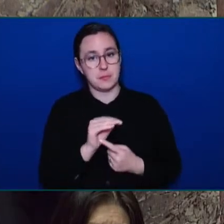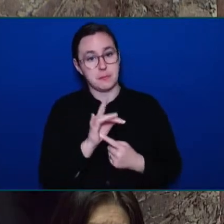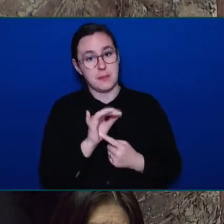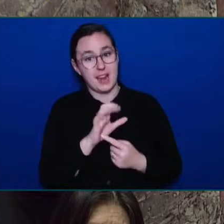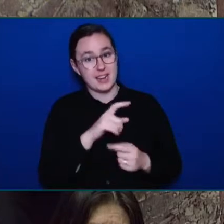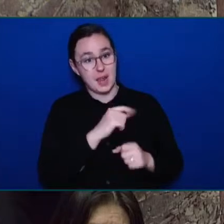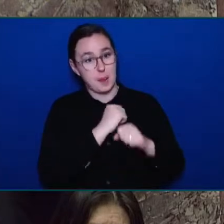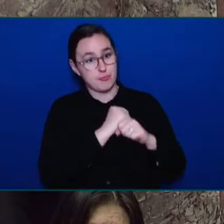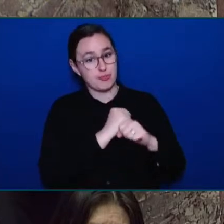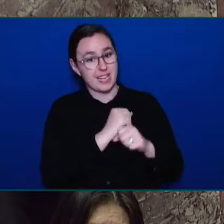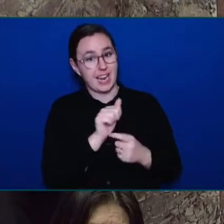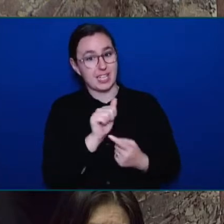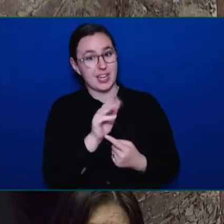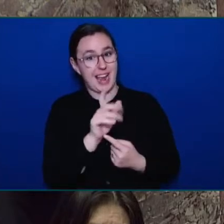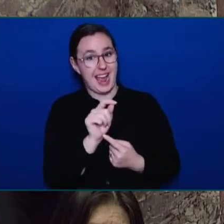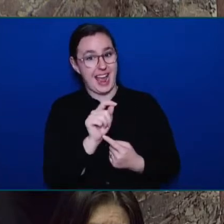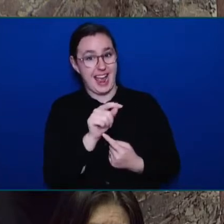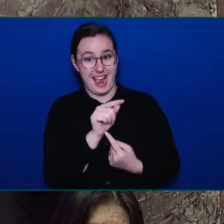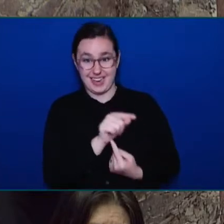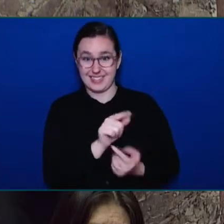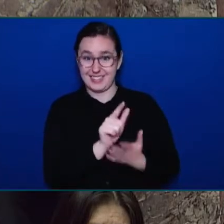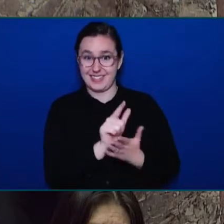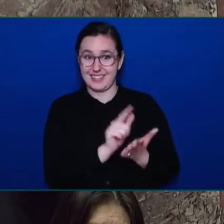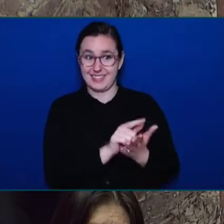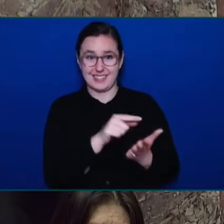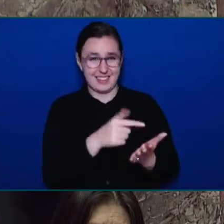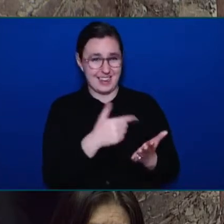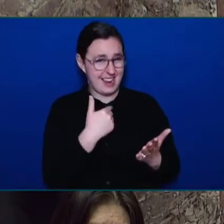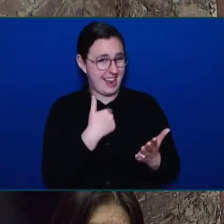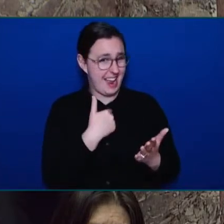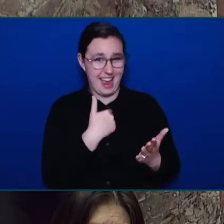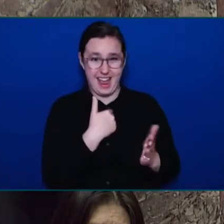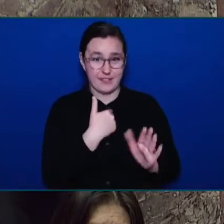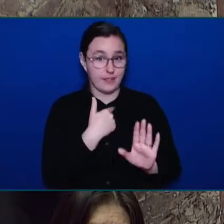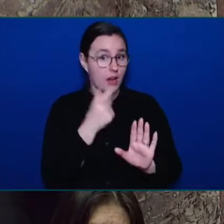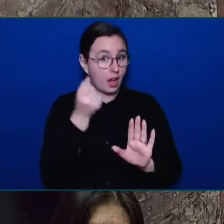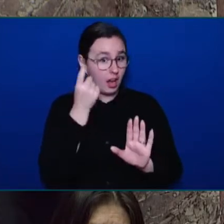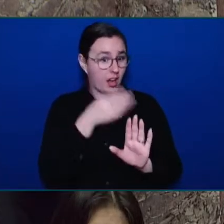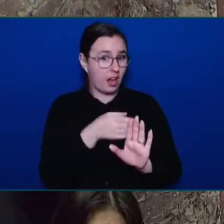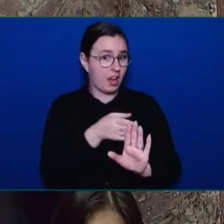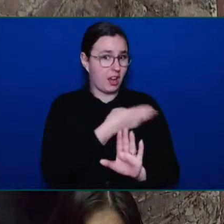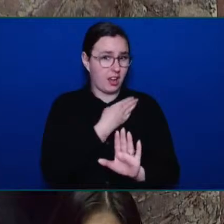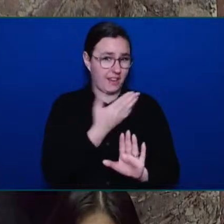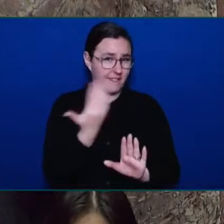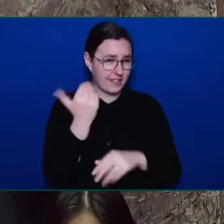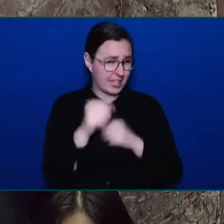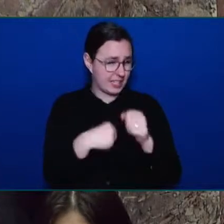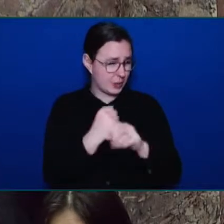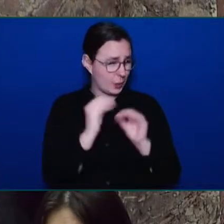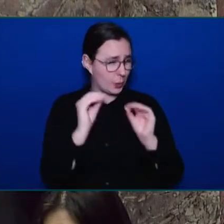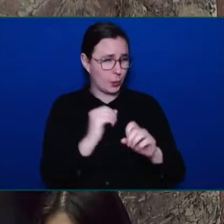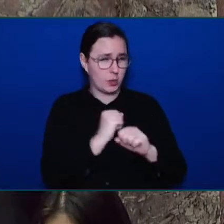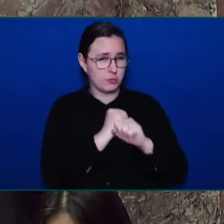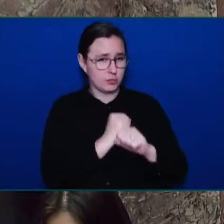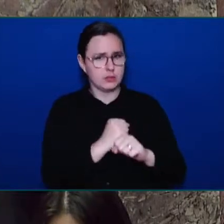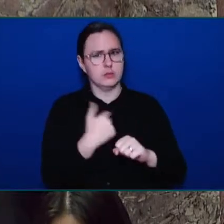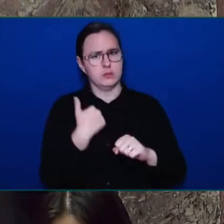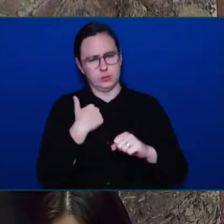for 15 years to strengthen the protection of public health care as well. And we're going to continue to do it.